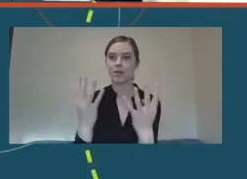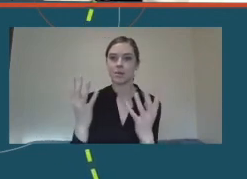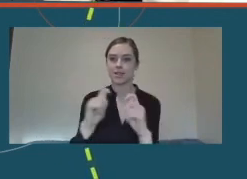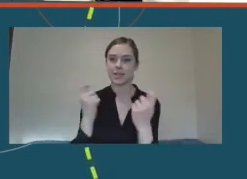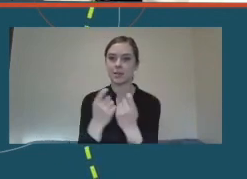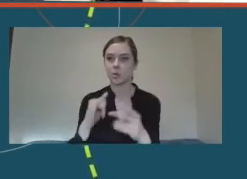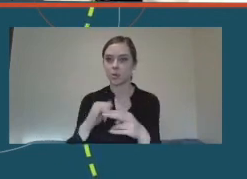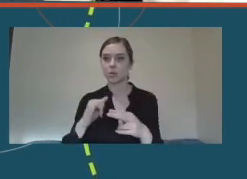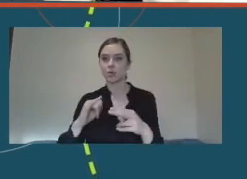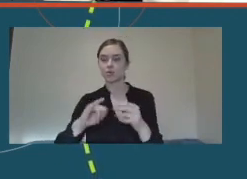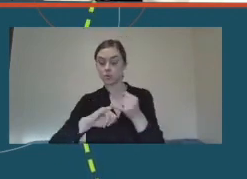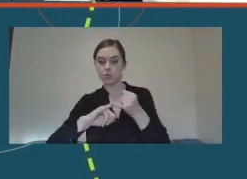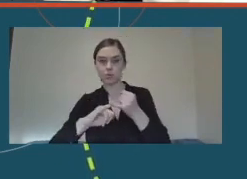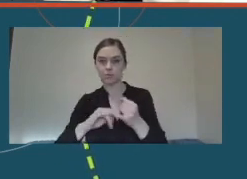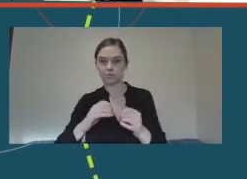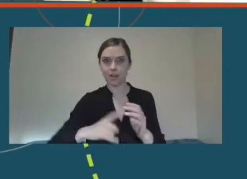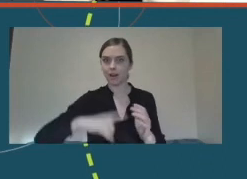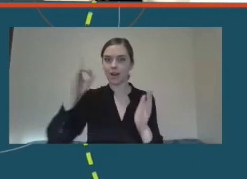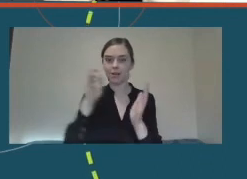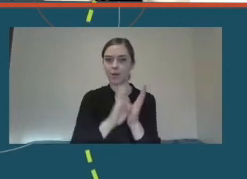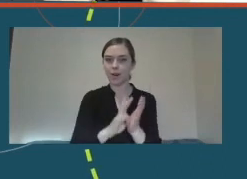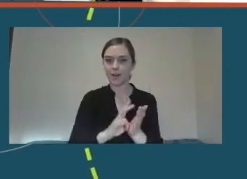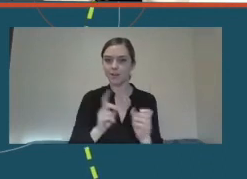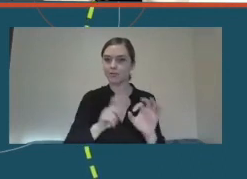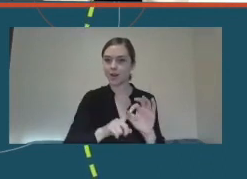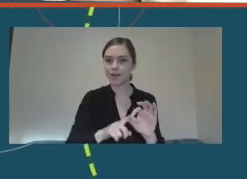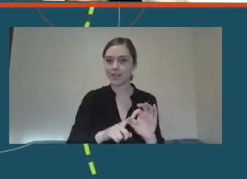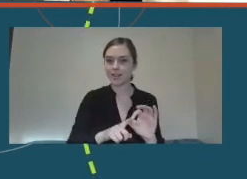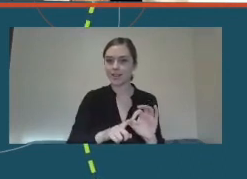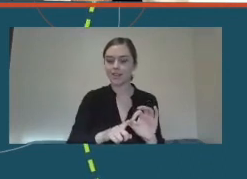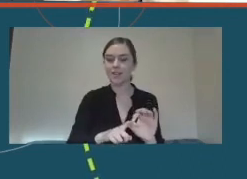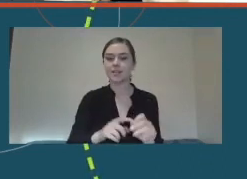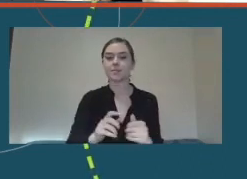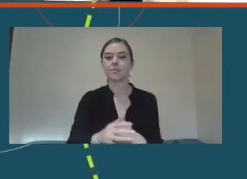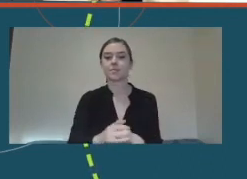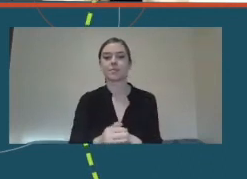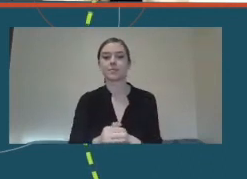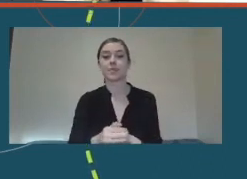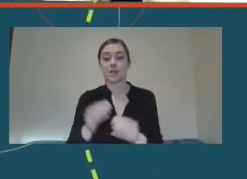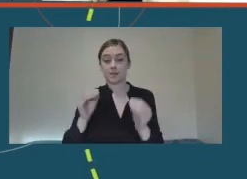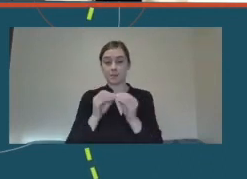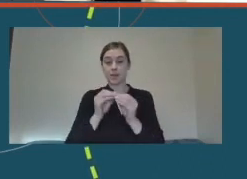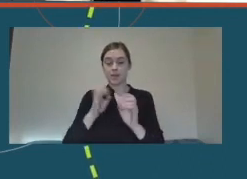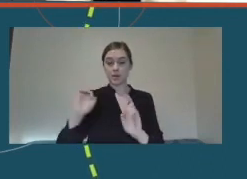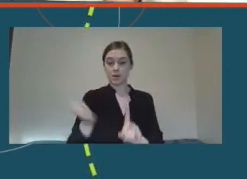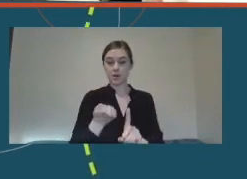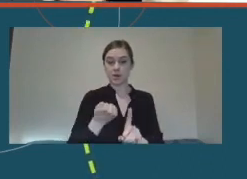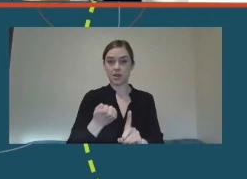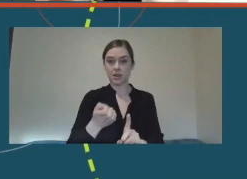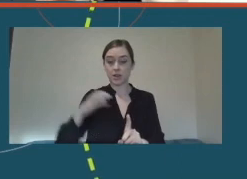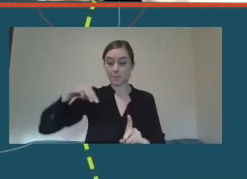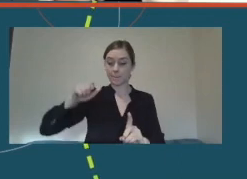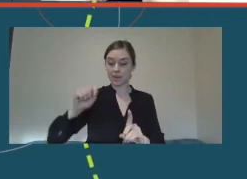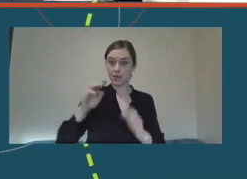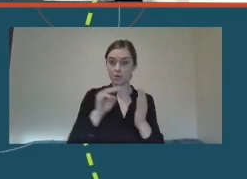other individuals who are experiencing a similar set of circumstances in their life. And so I didn't mention earlier that our mentor program consists of